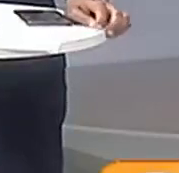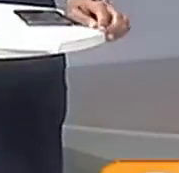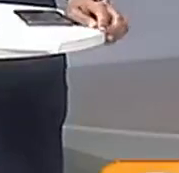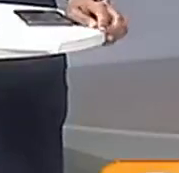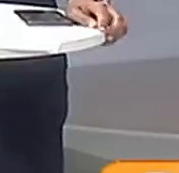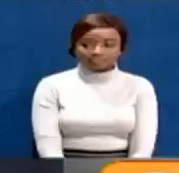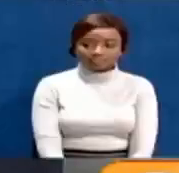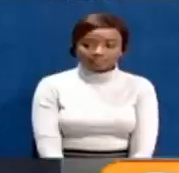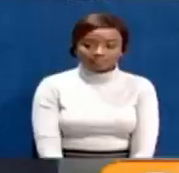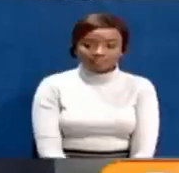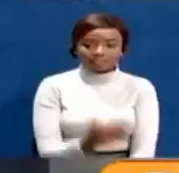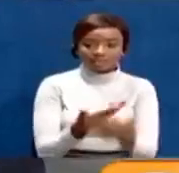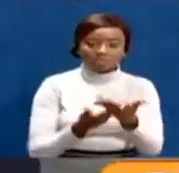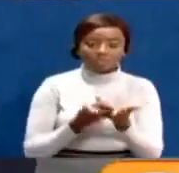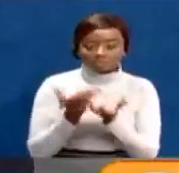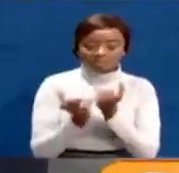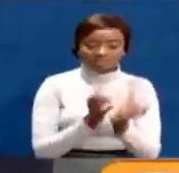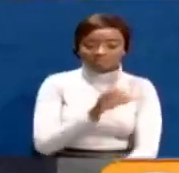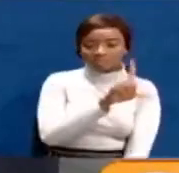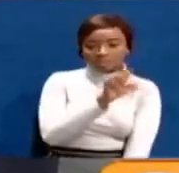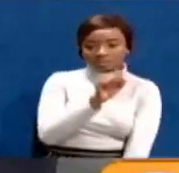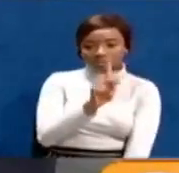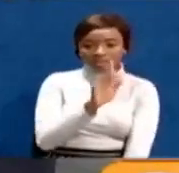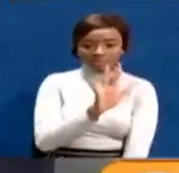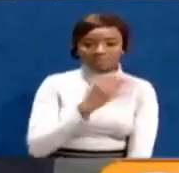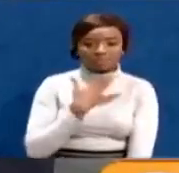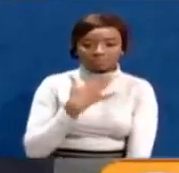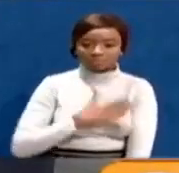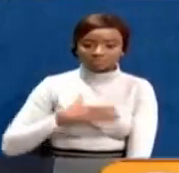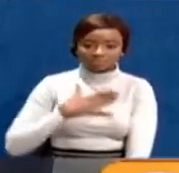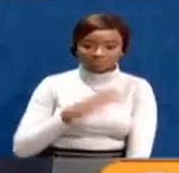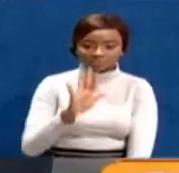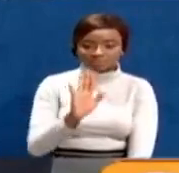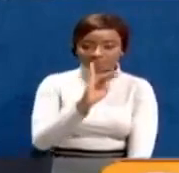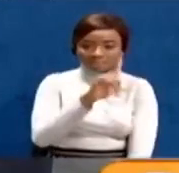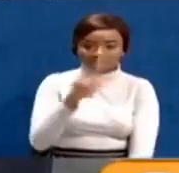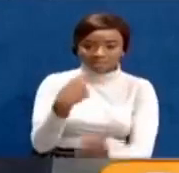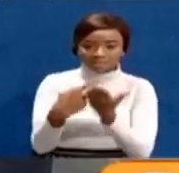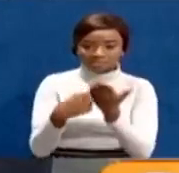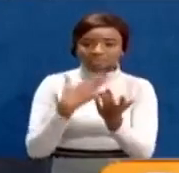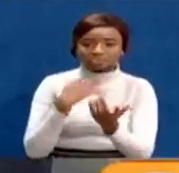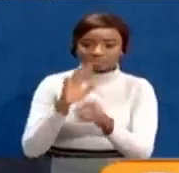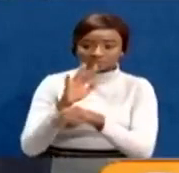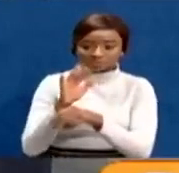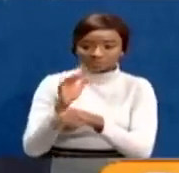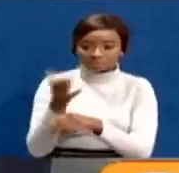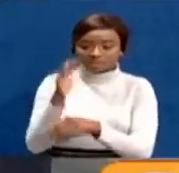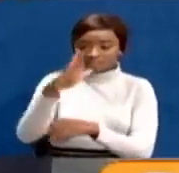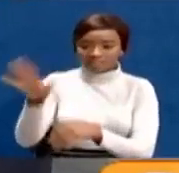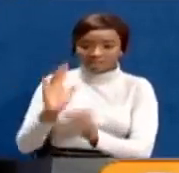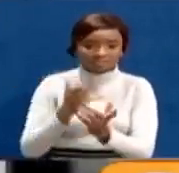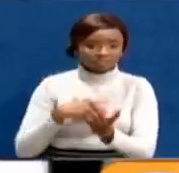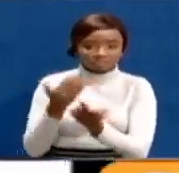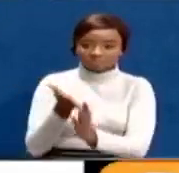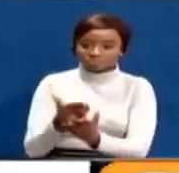The Law Society of Kenya is calling for the immediate withdrawal of the National Aviation Management Bill from the National Assembly. In a